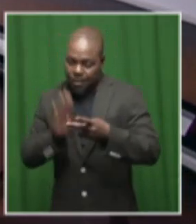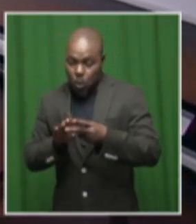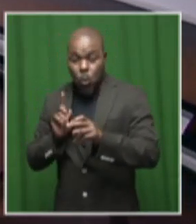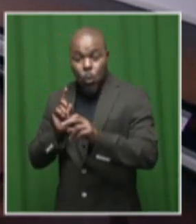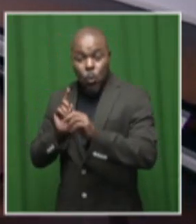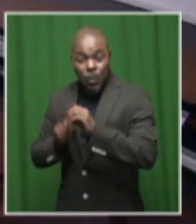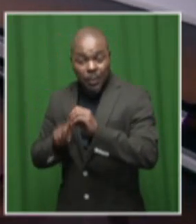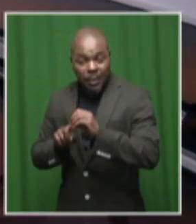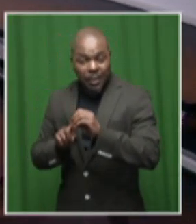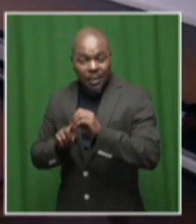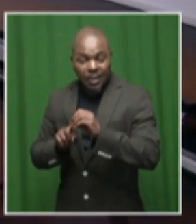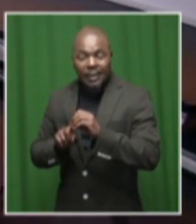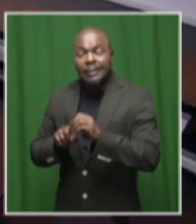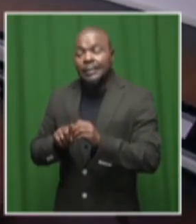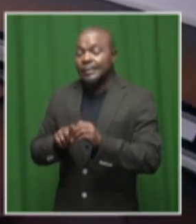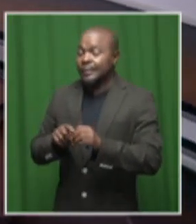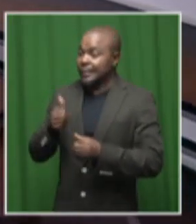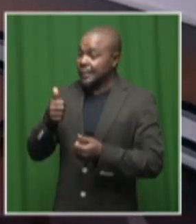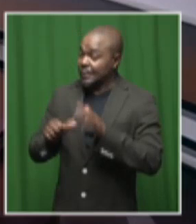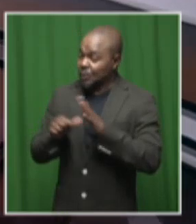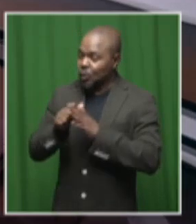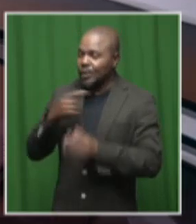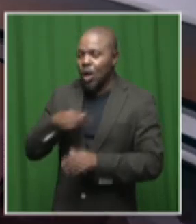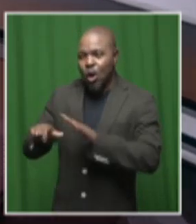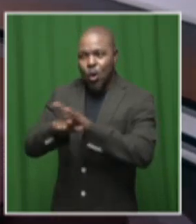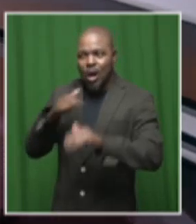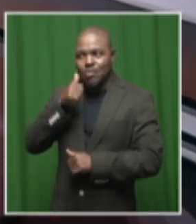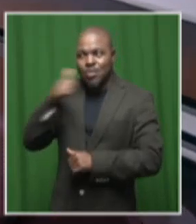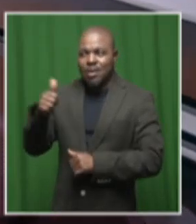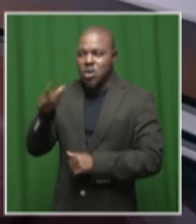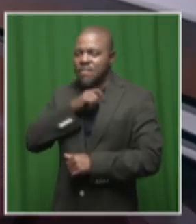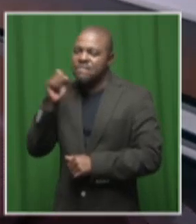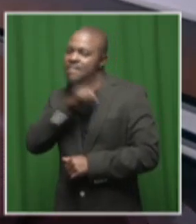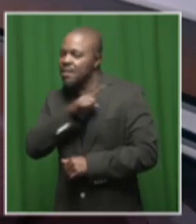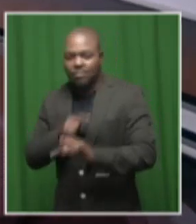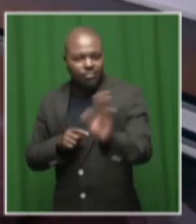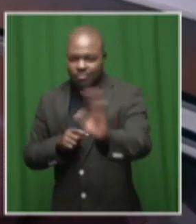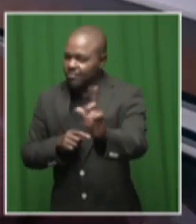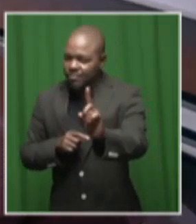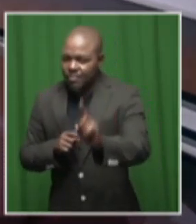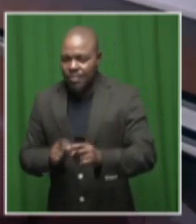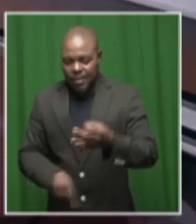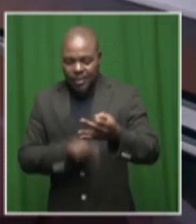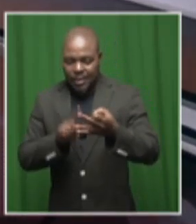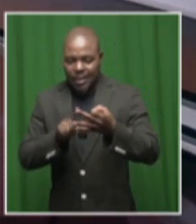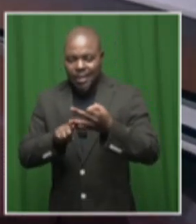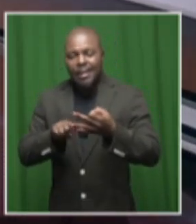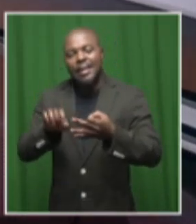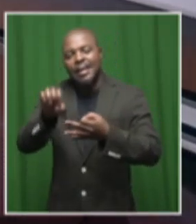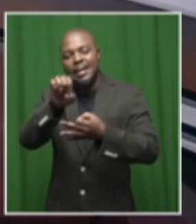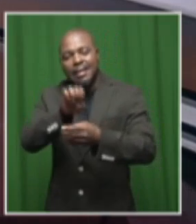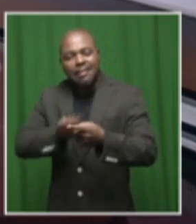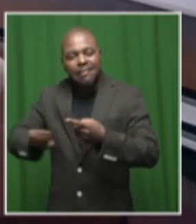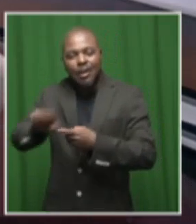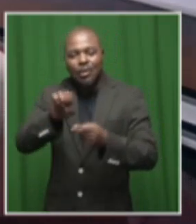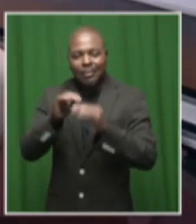It's one thing for us to say local is lekker, but it's got to be great quality. Can't be from Hong Kong. Of course. The third is environmental standards. In the course of